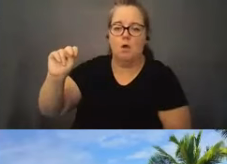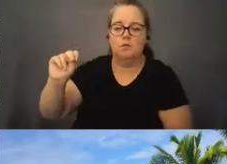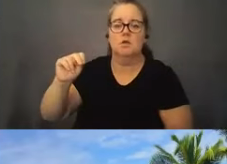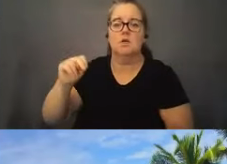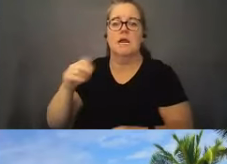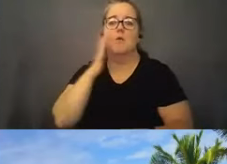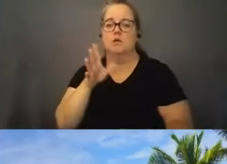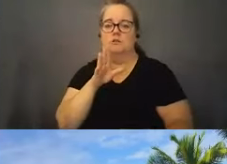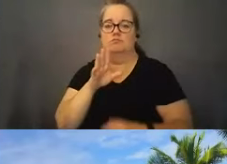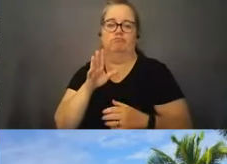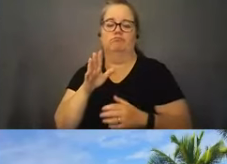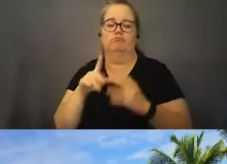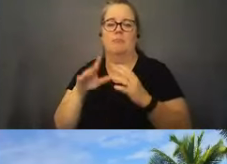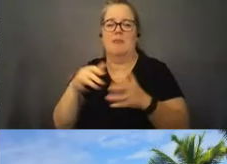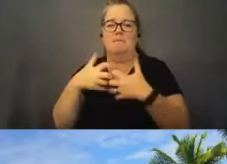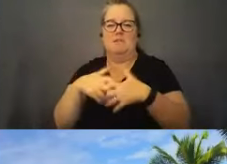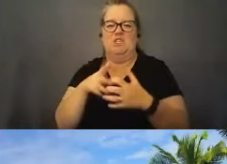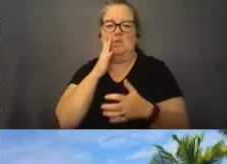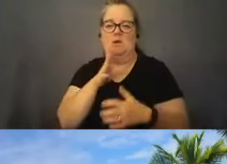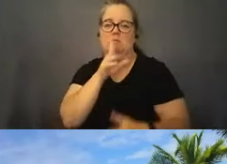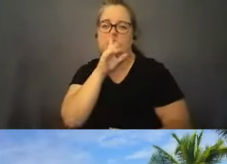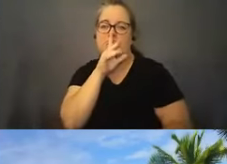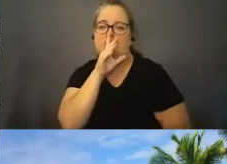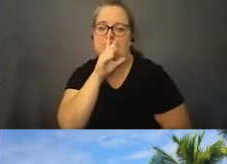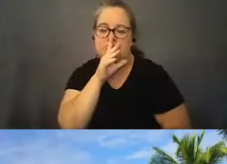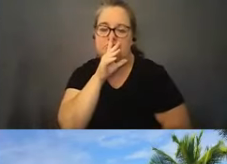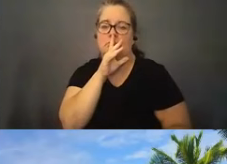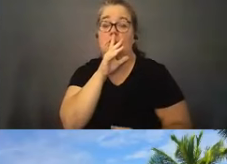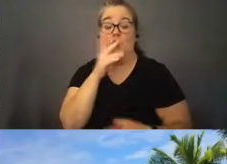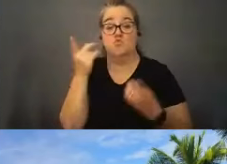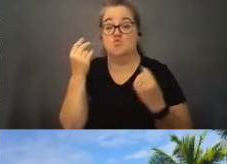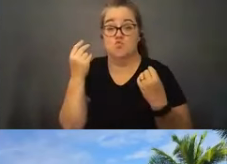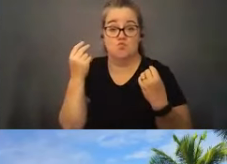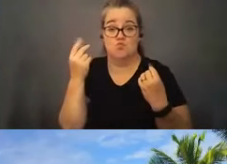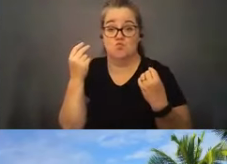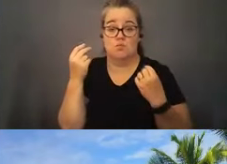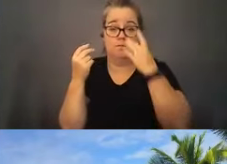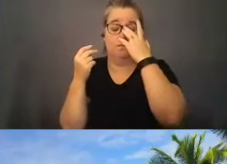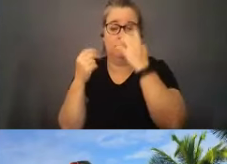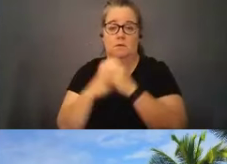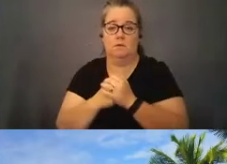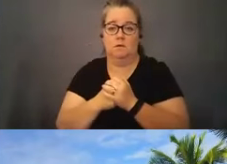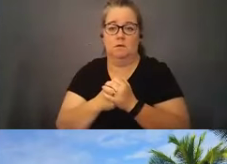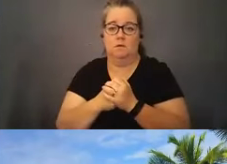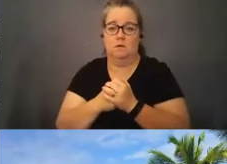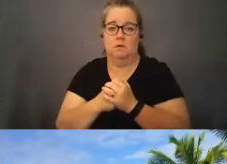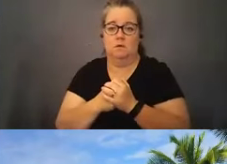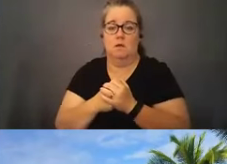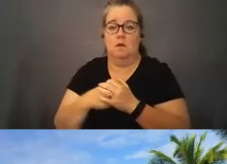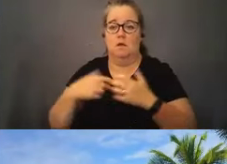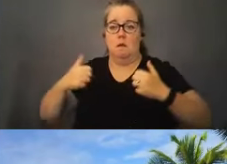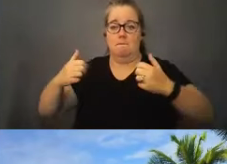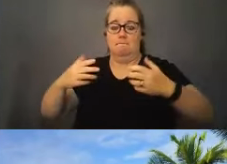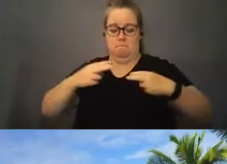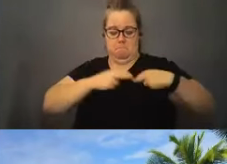talking. And then all you have to do is put the pads on, and they